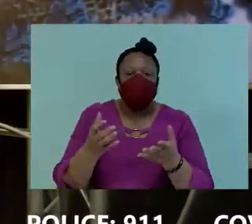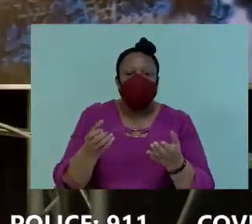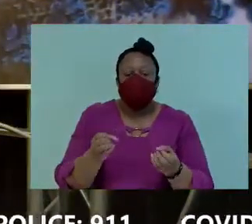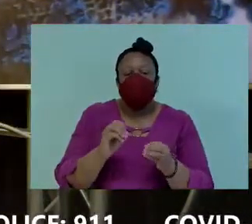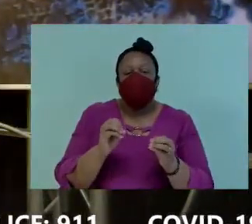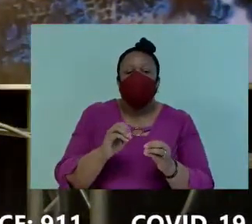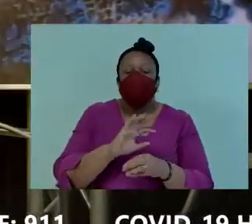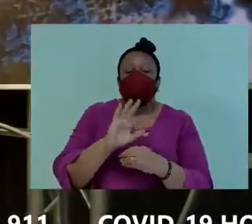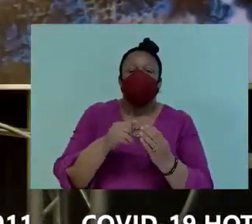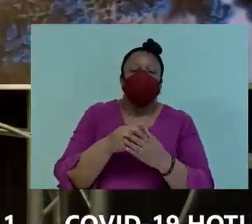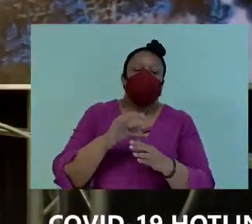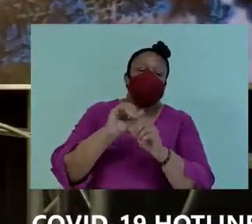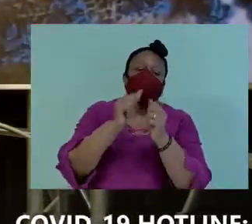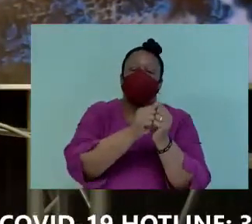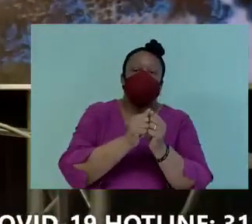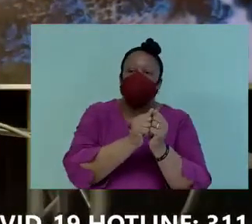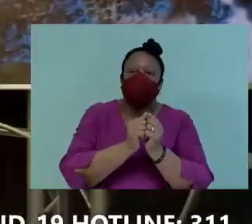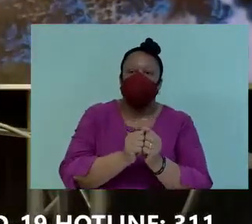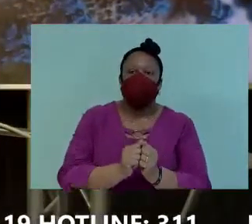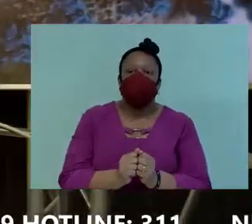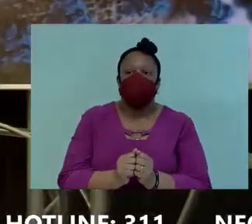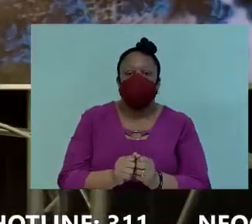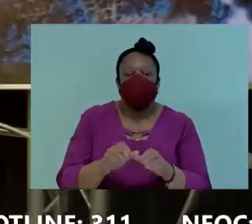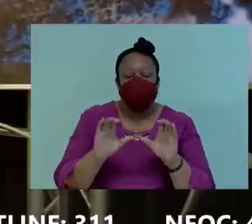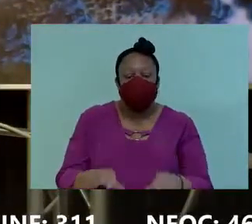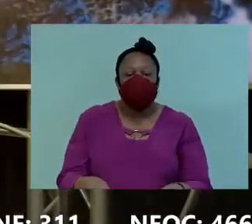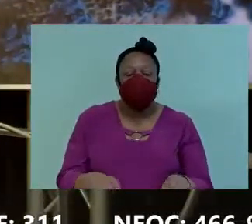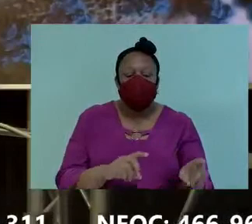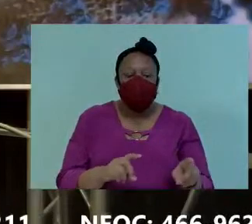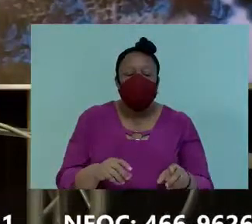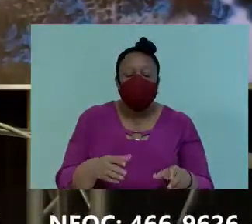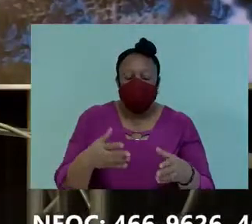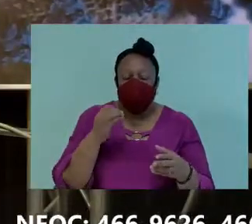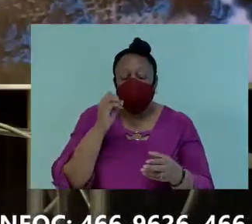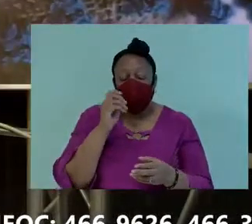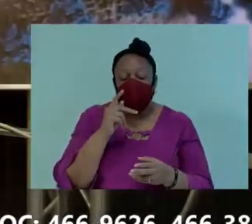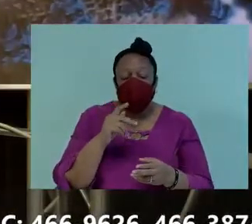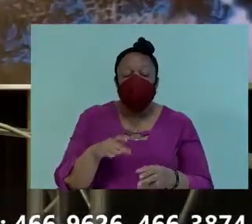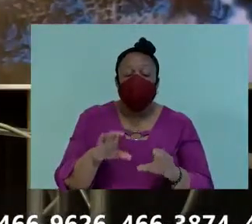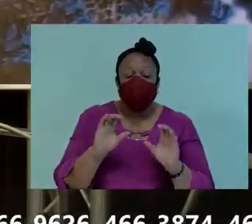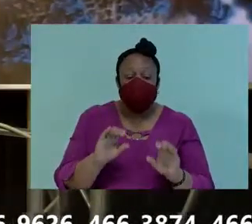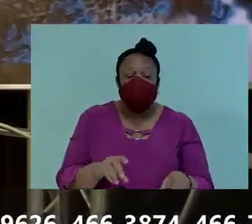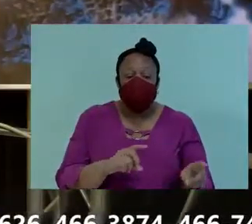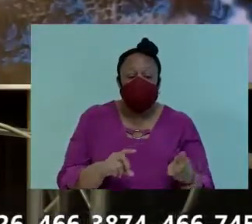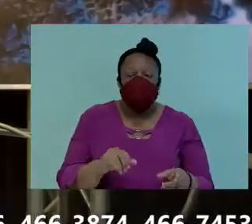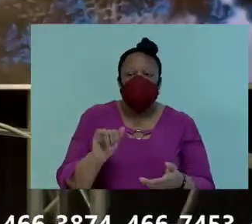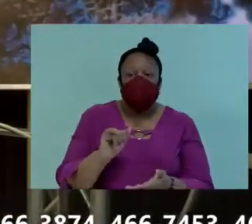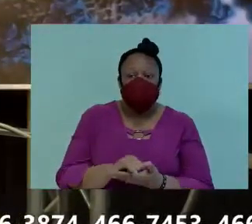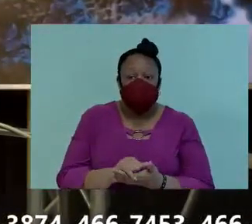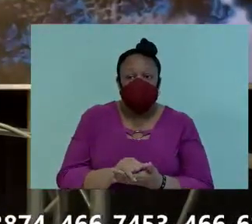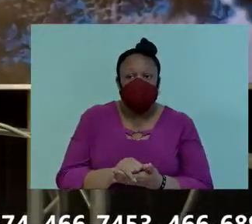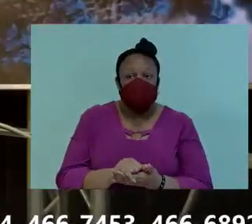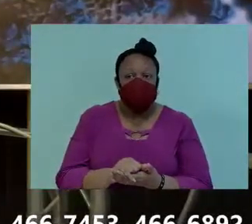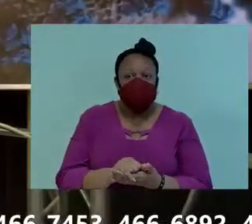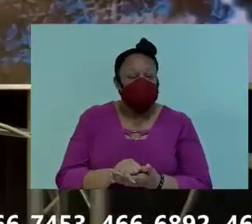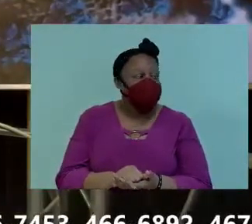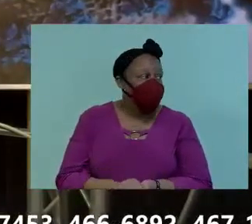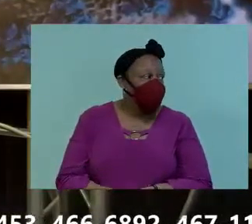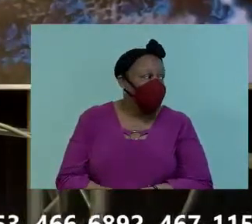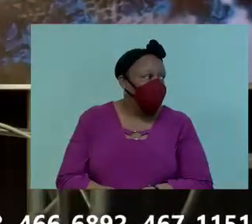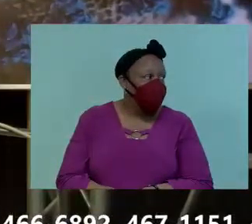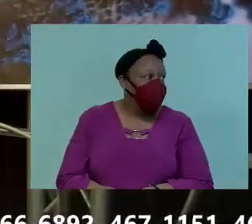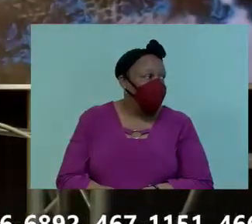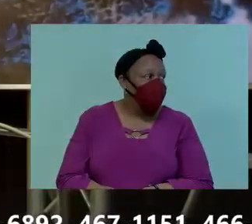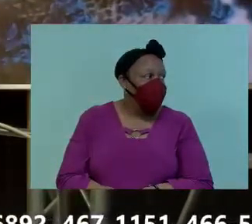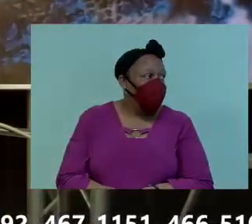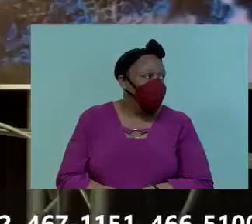Thank you, Mr. Williams. I'll be happy to provide that breakdown. I mentioned I give statistics on, I will give the